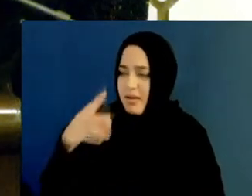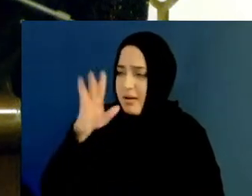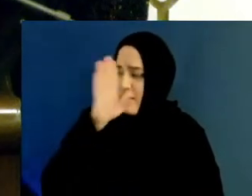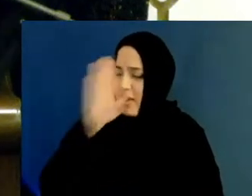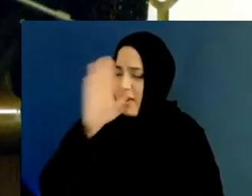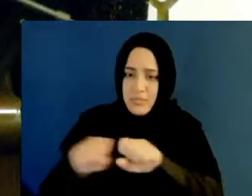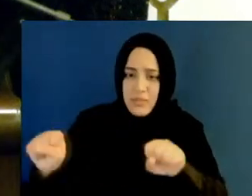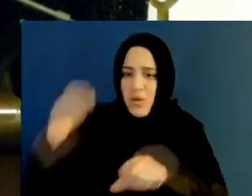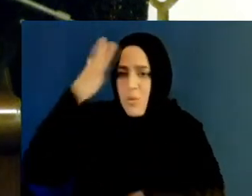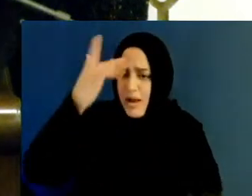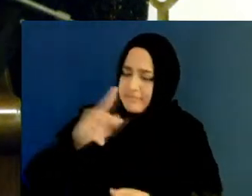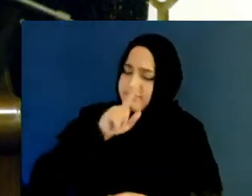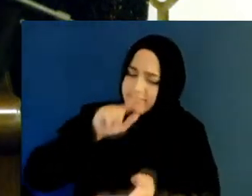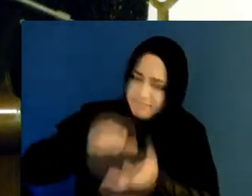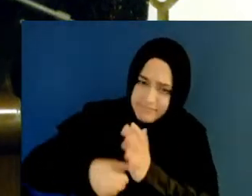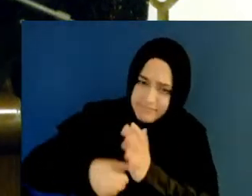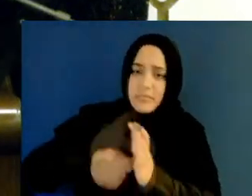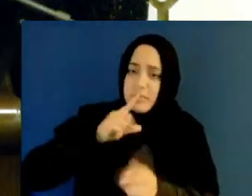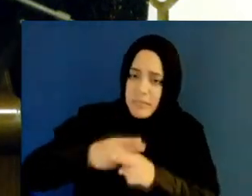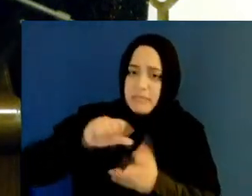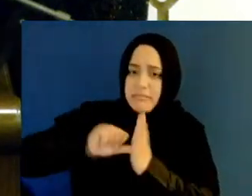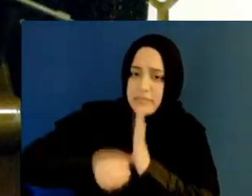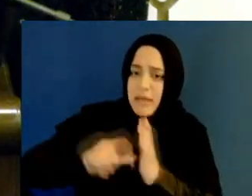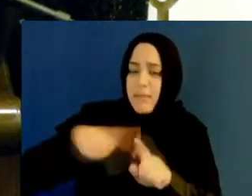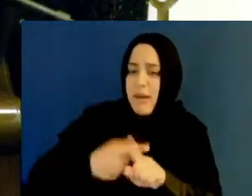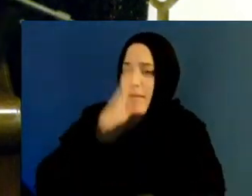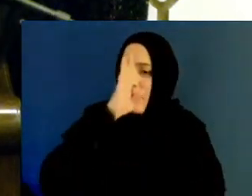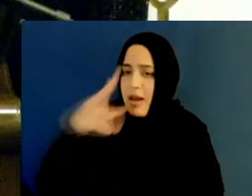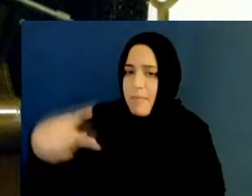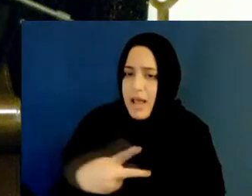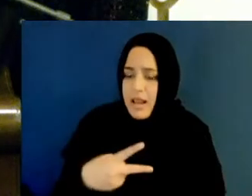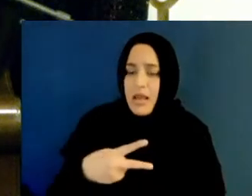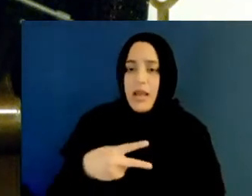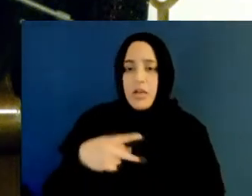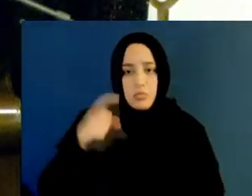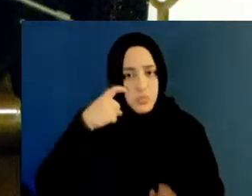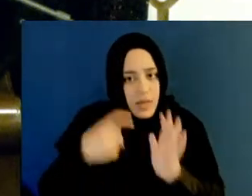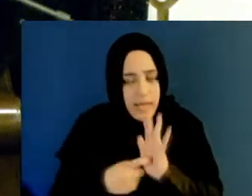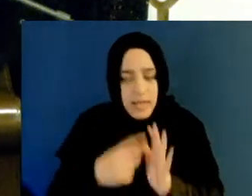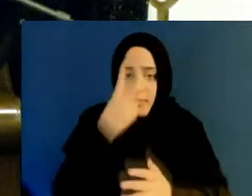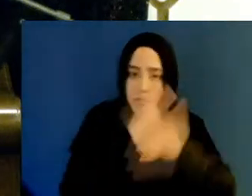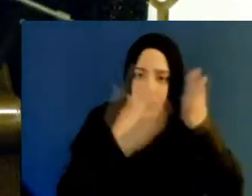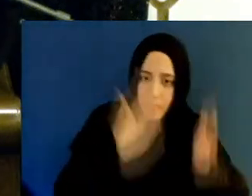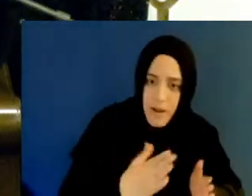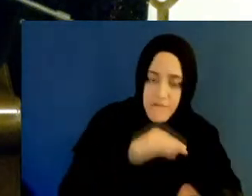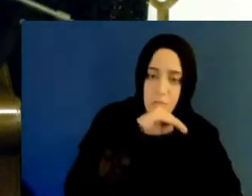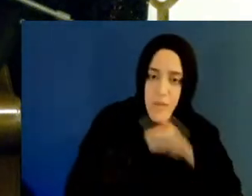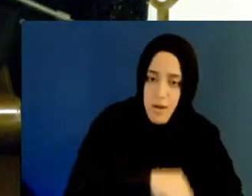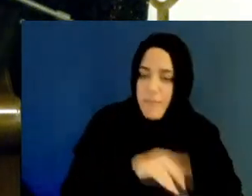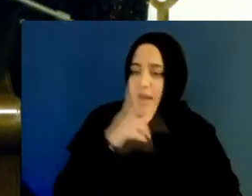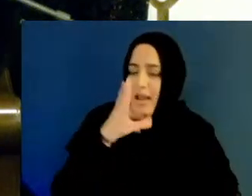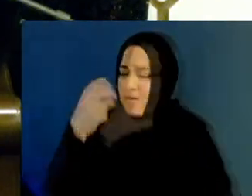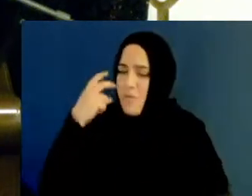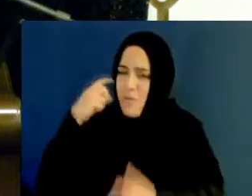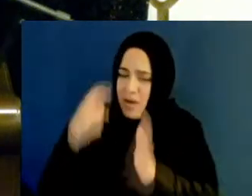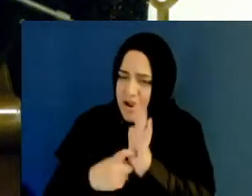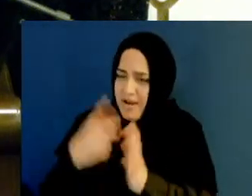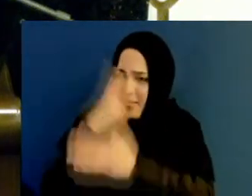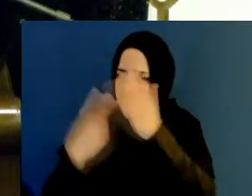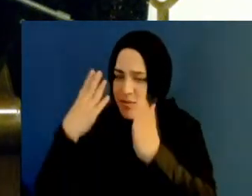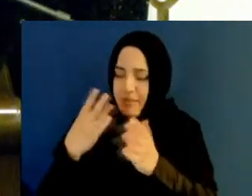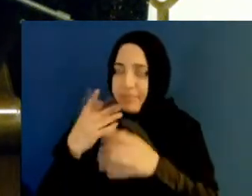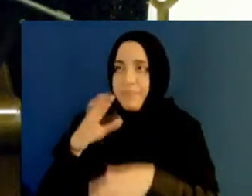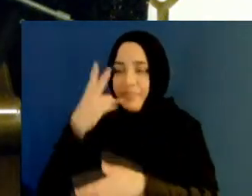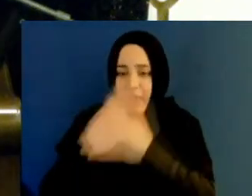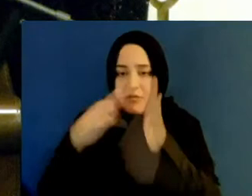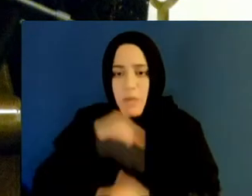of Imam al-Hussein, for the world to understand that the only, and I repeat, the only